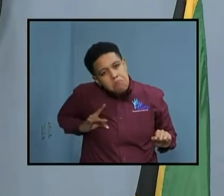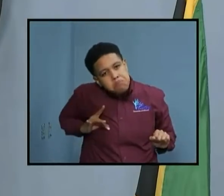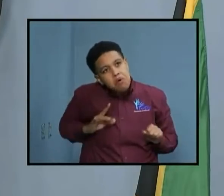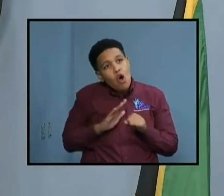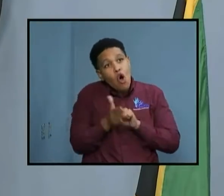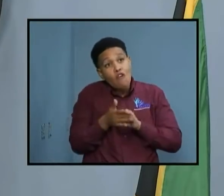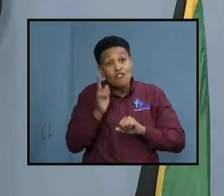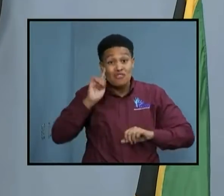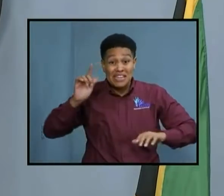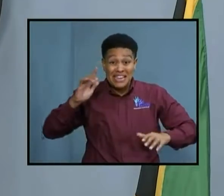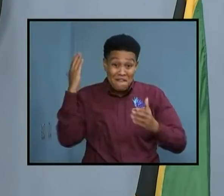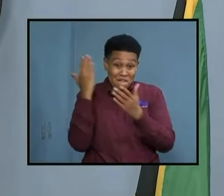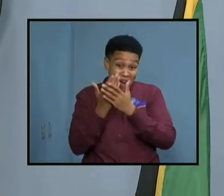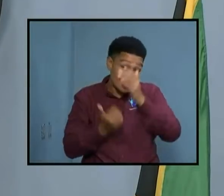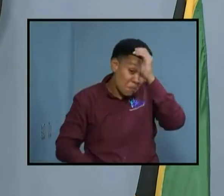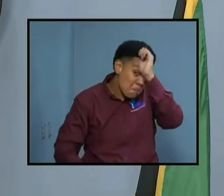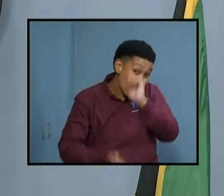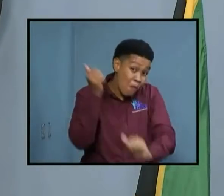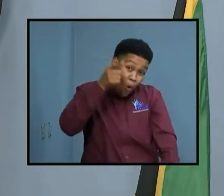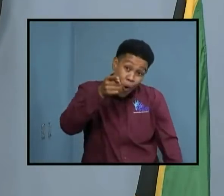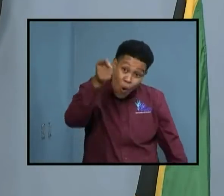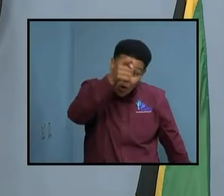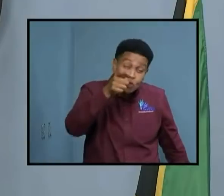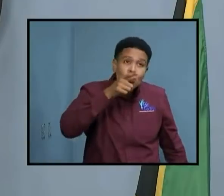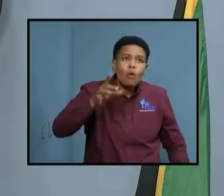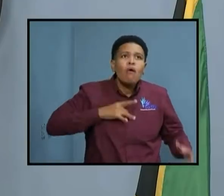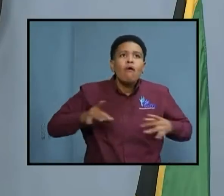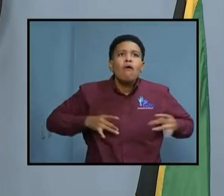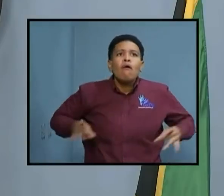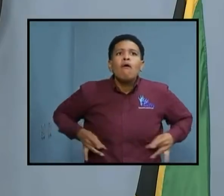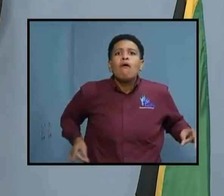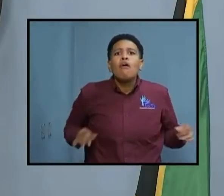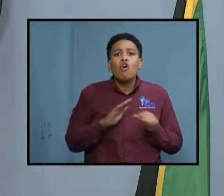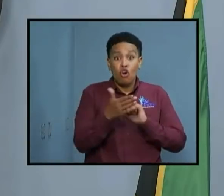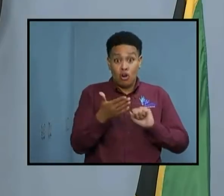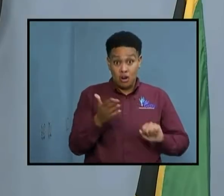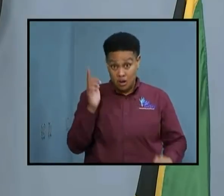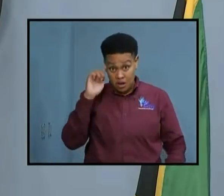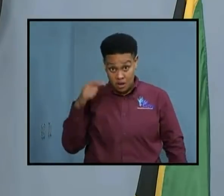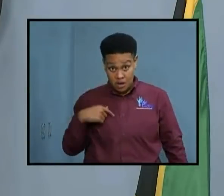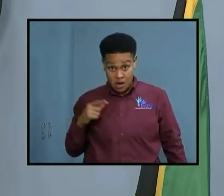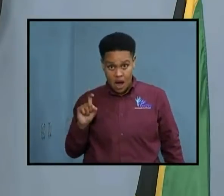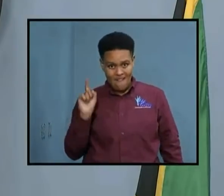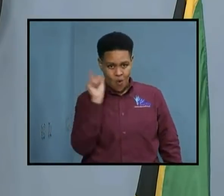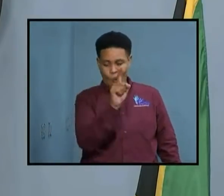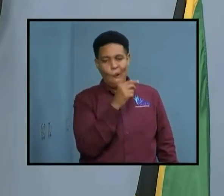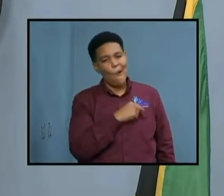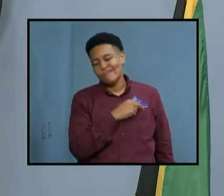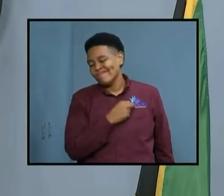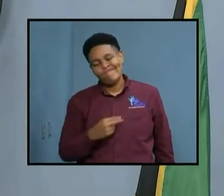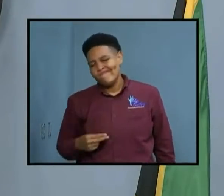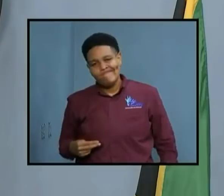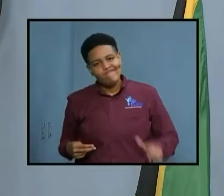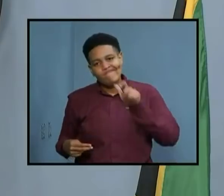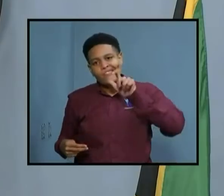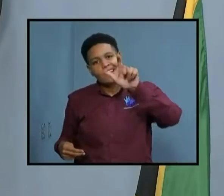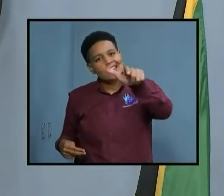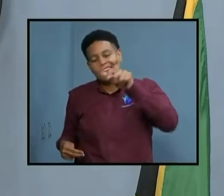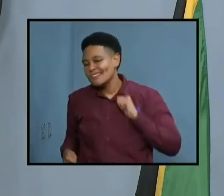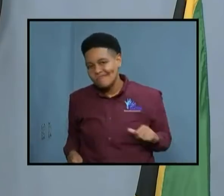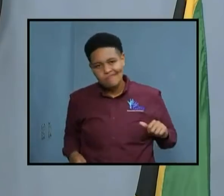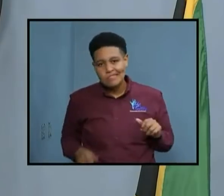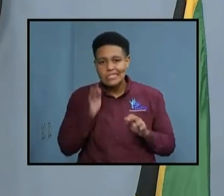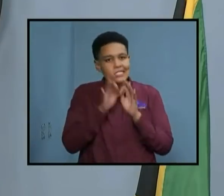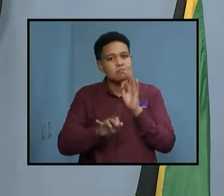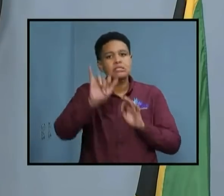is the overwhelming majority will have no need to be placed in a hospital setting. They can stay